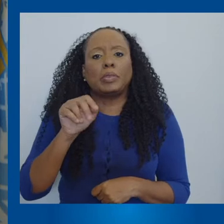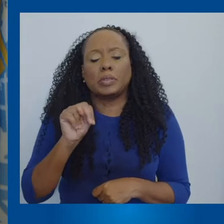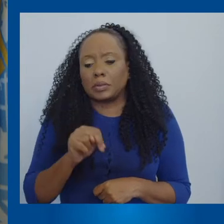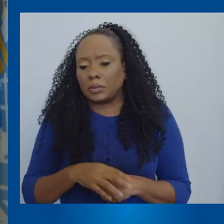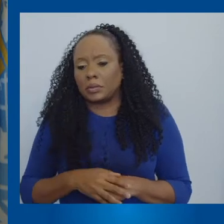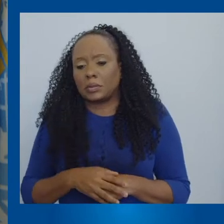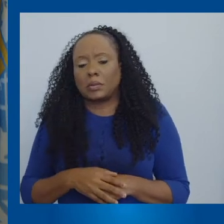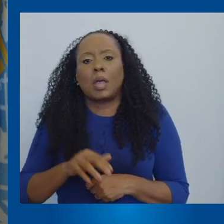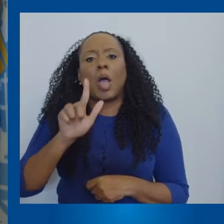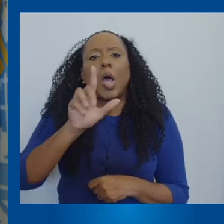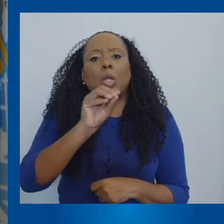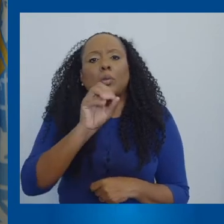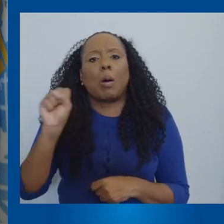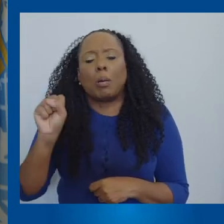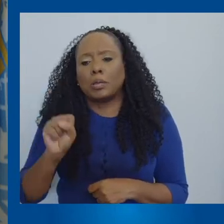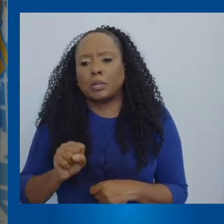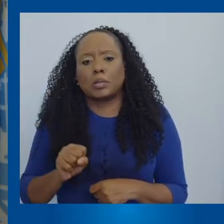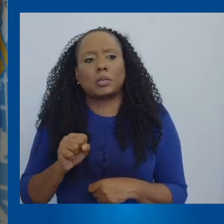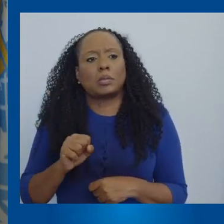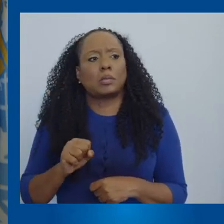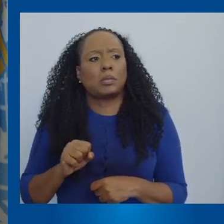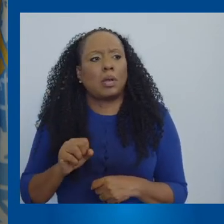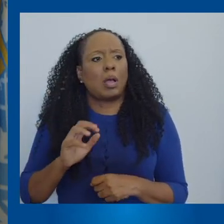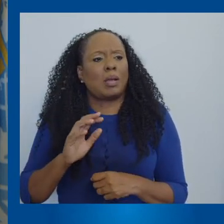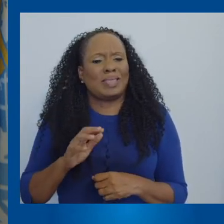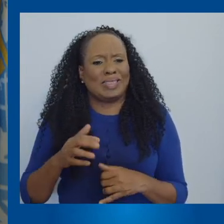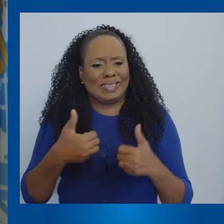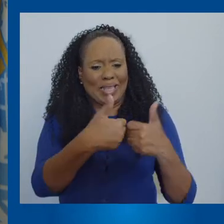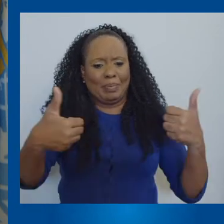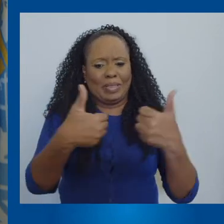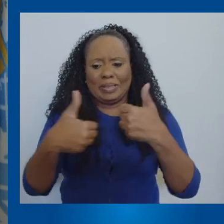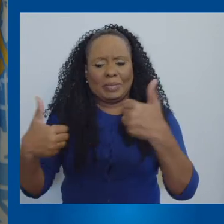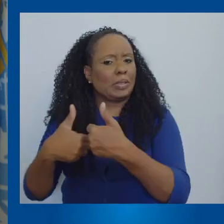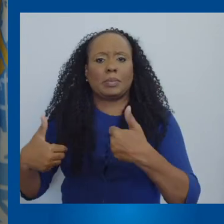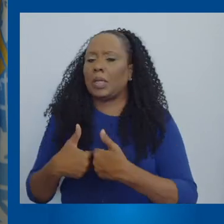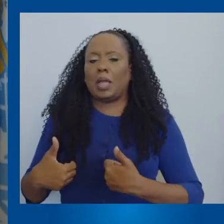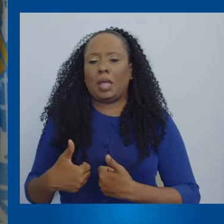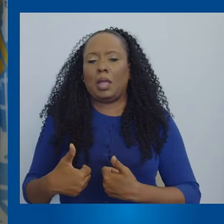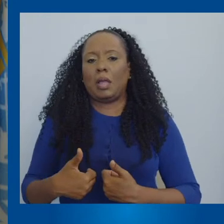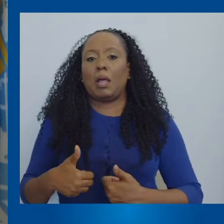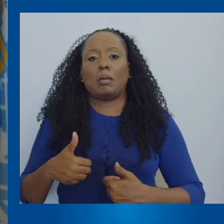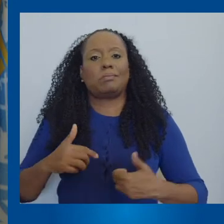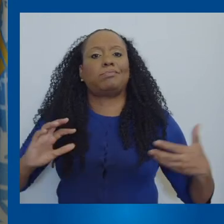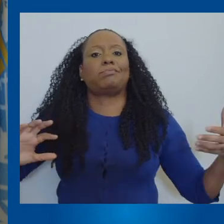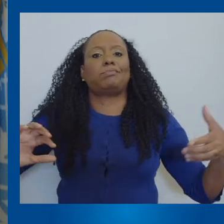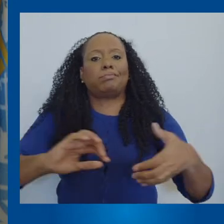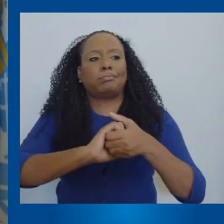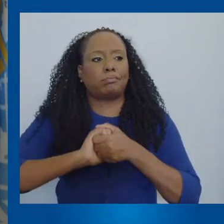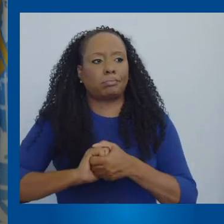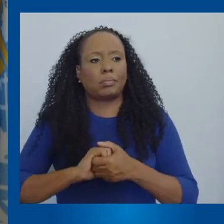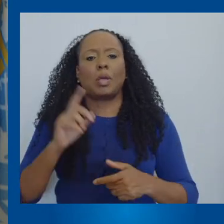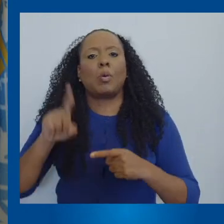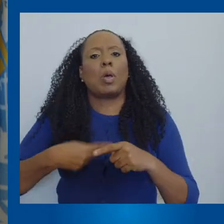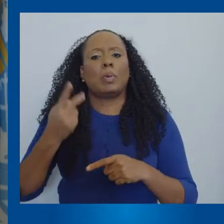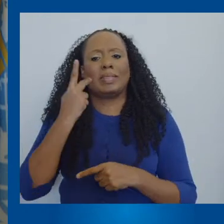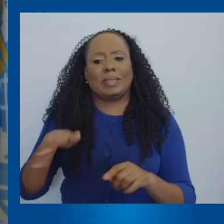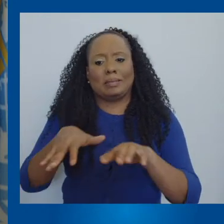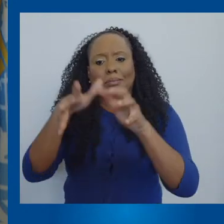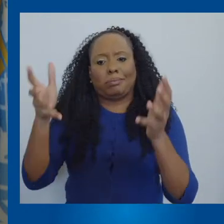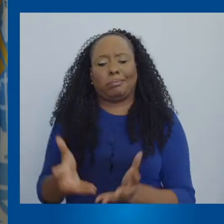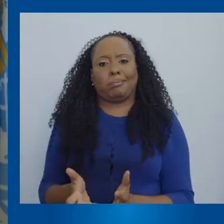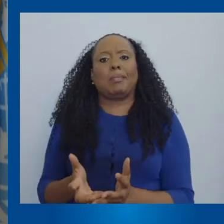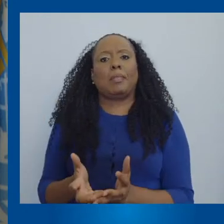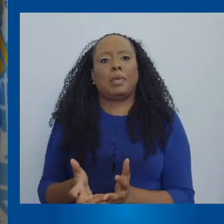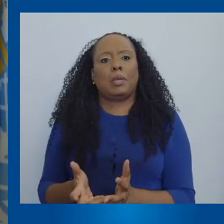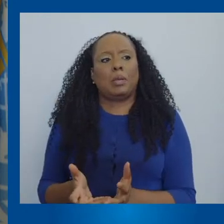silos. We need to understand that they are interdependent, because when we look at what we're doing on the climate side, we are